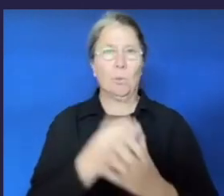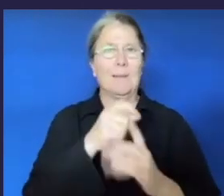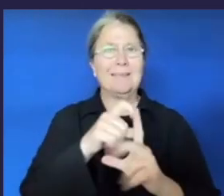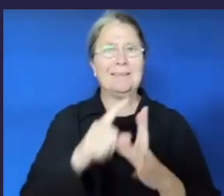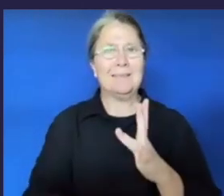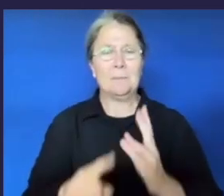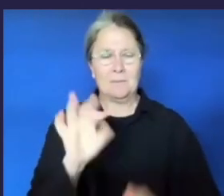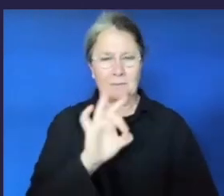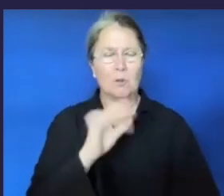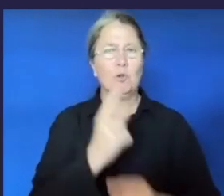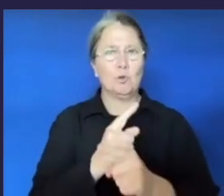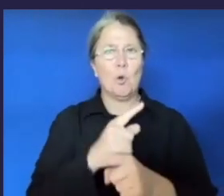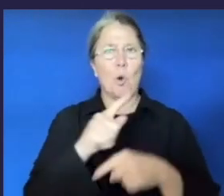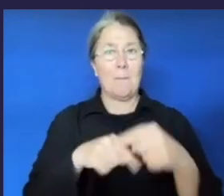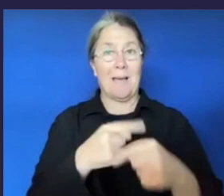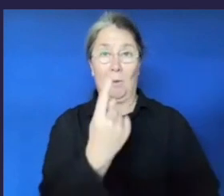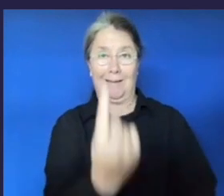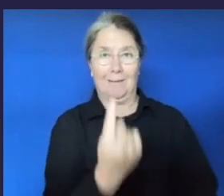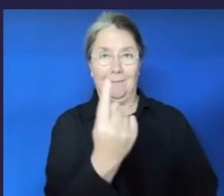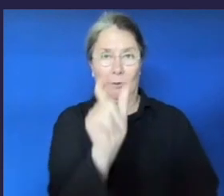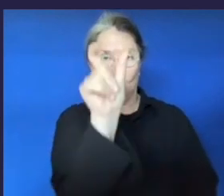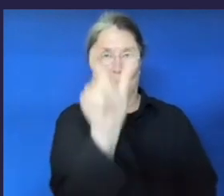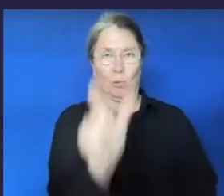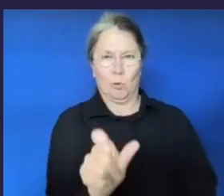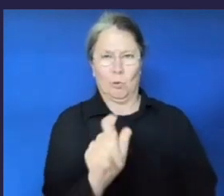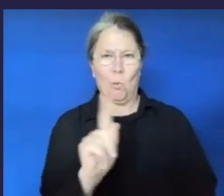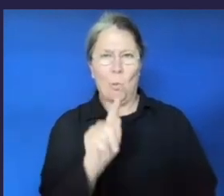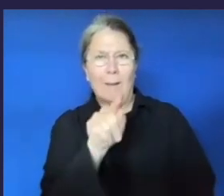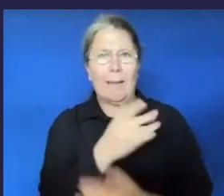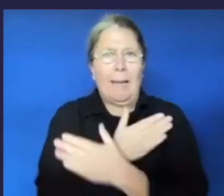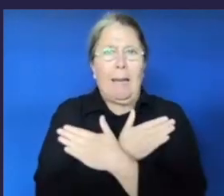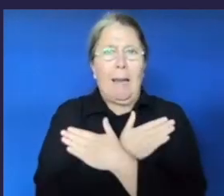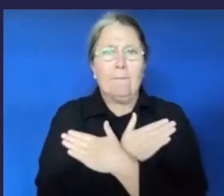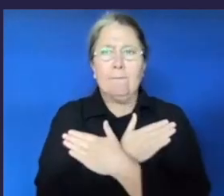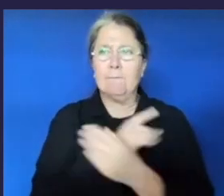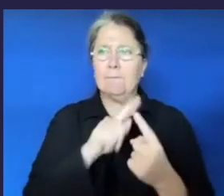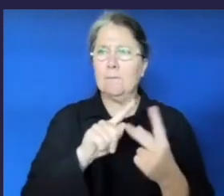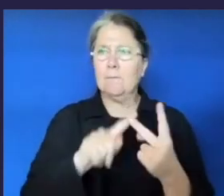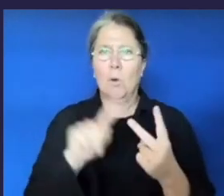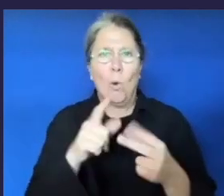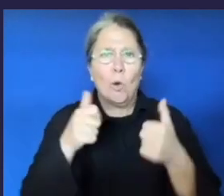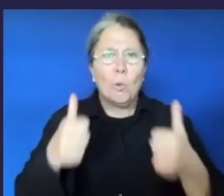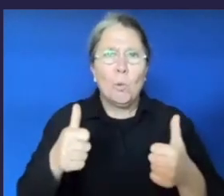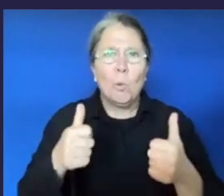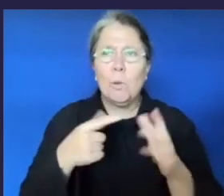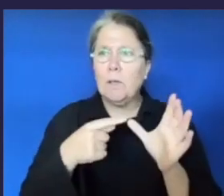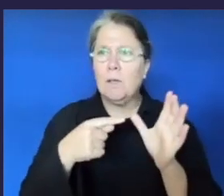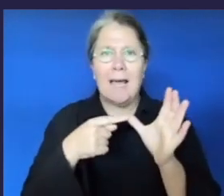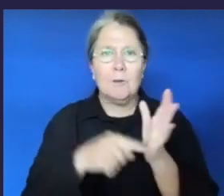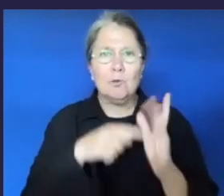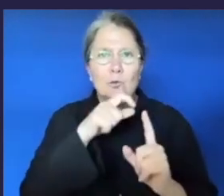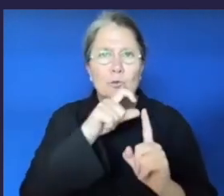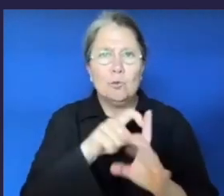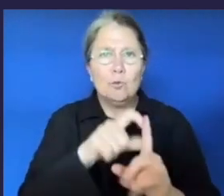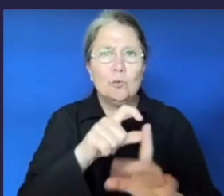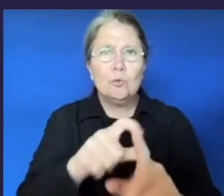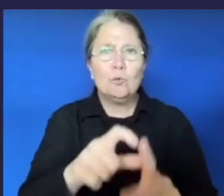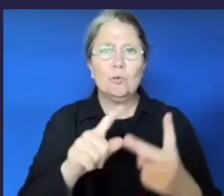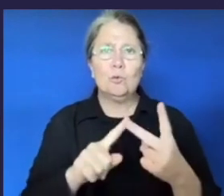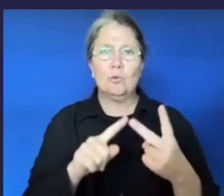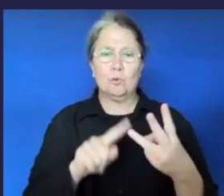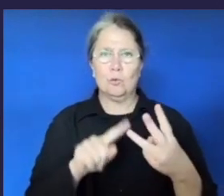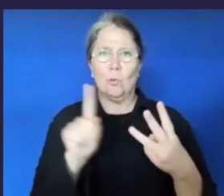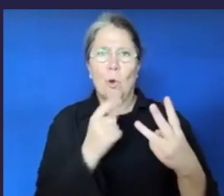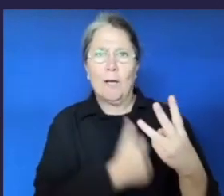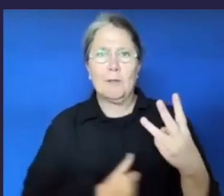we start with each individual and we start to understand what it is that they love, what it is that they're good at, what it is that they enjoy. So for Harvey, it was very obvious early